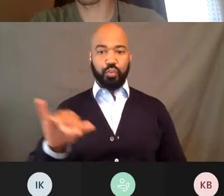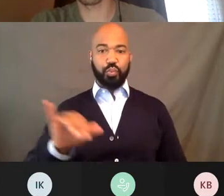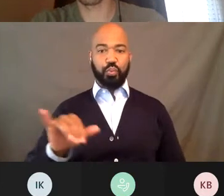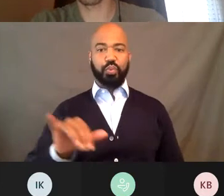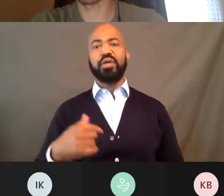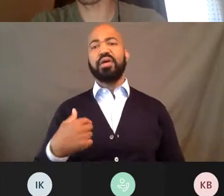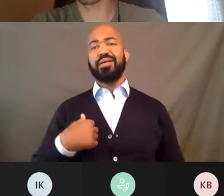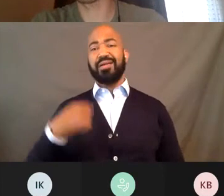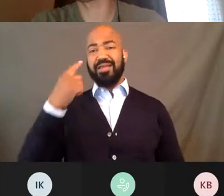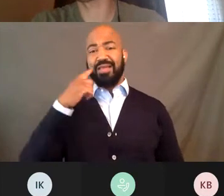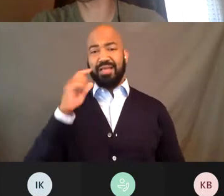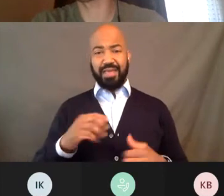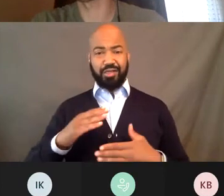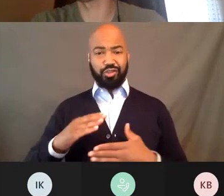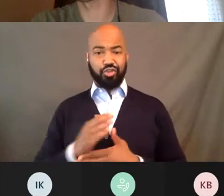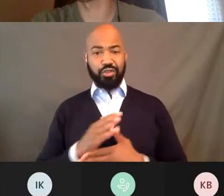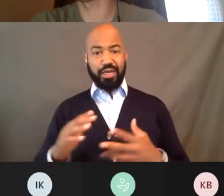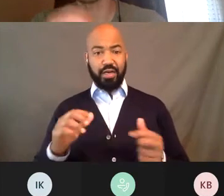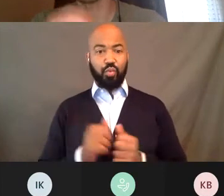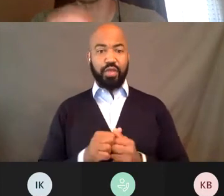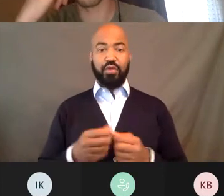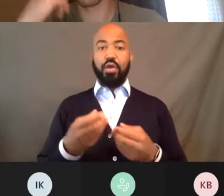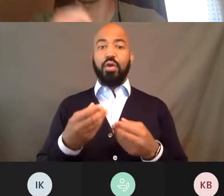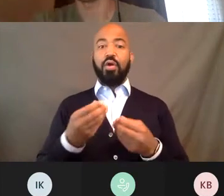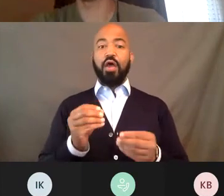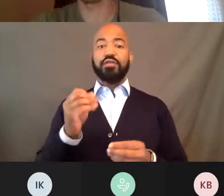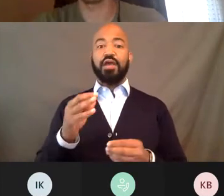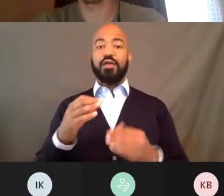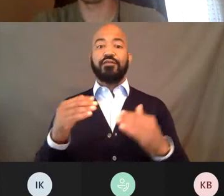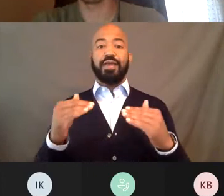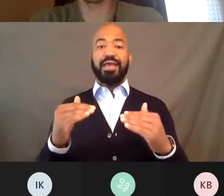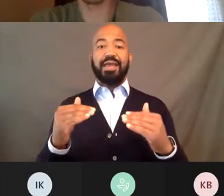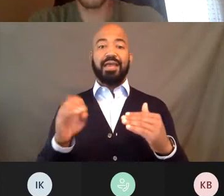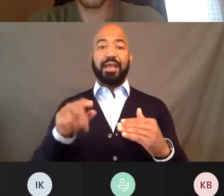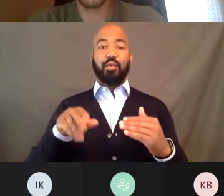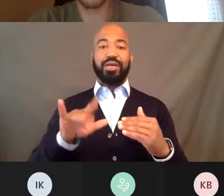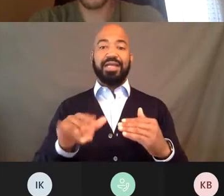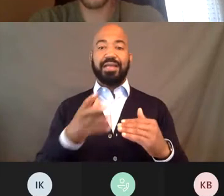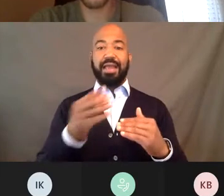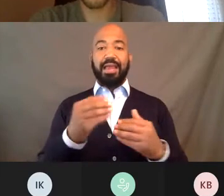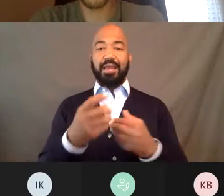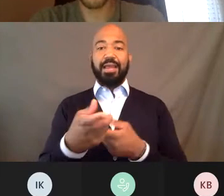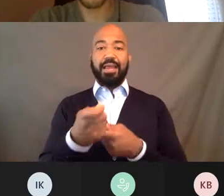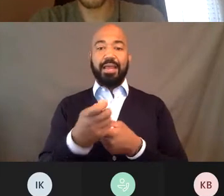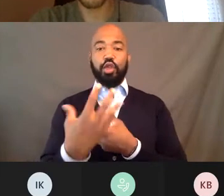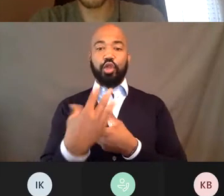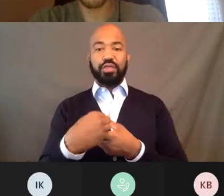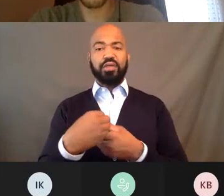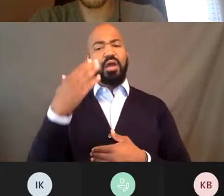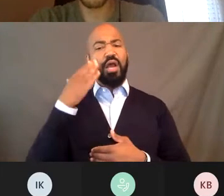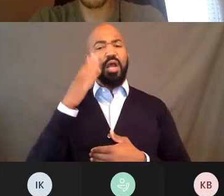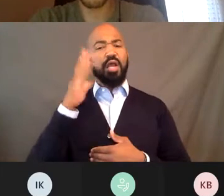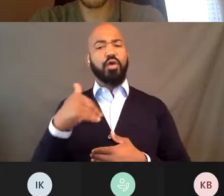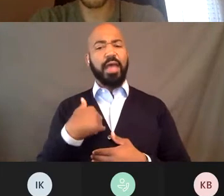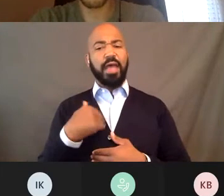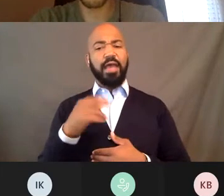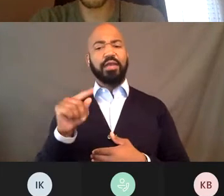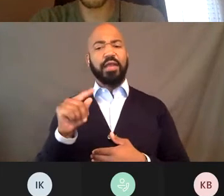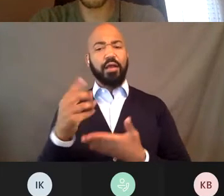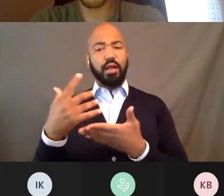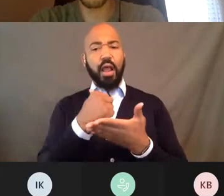share this with hopefully the Office of Equity Inclusion, which I know they're doing some data collection and mapping